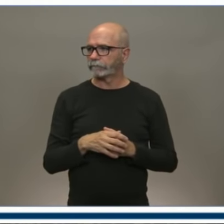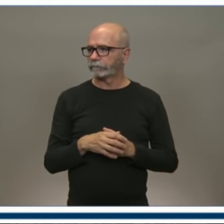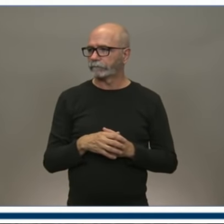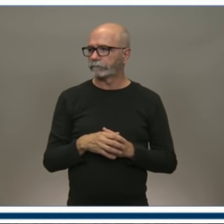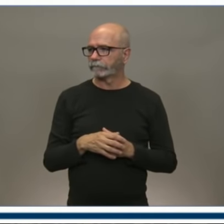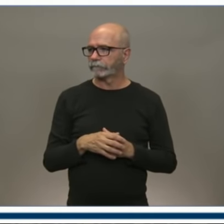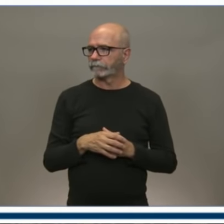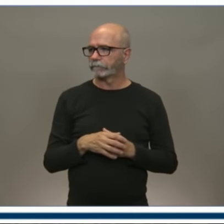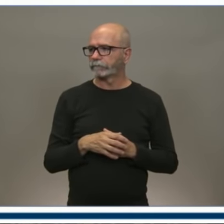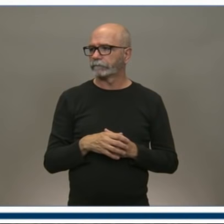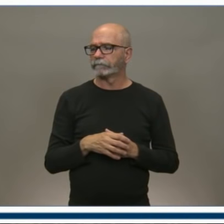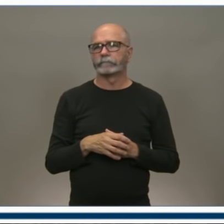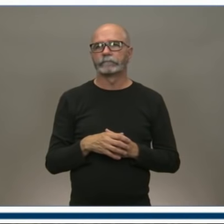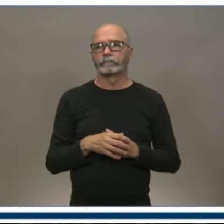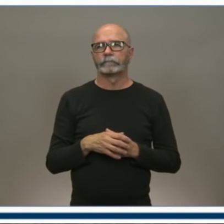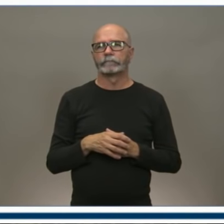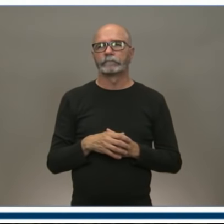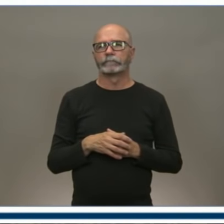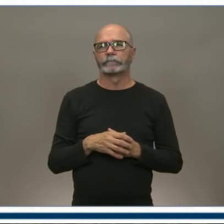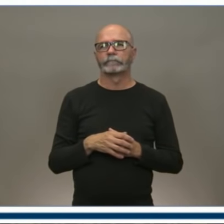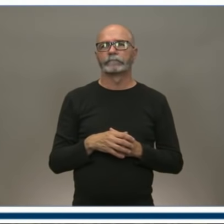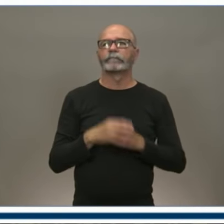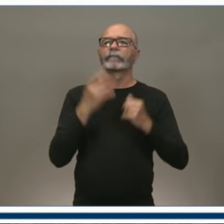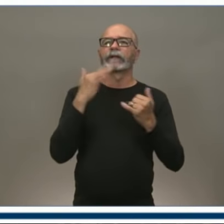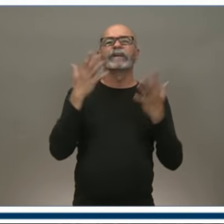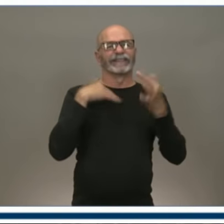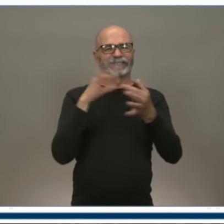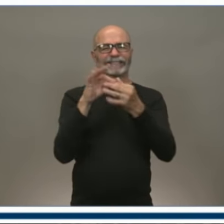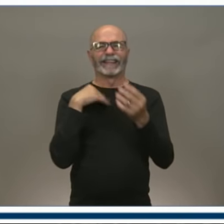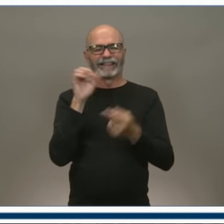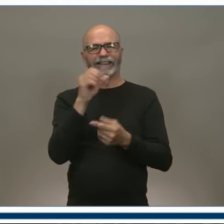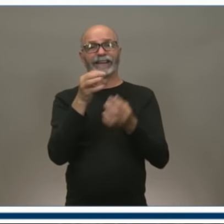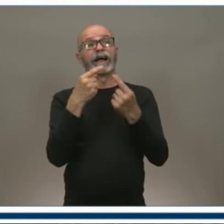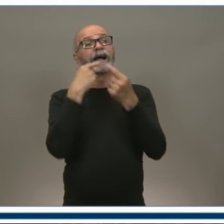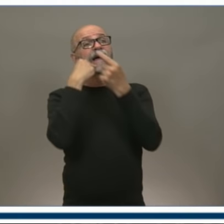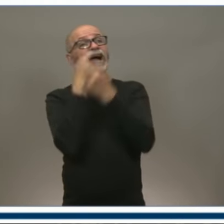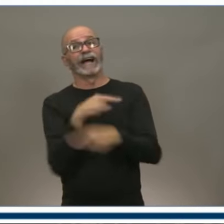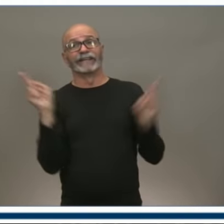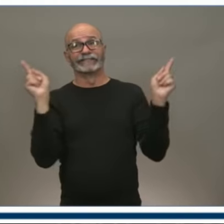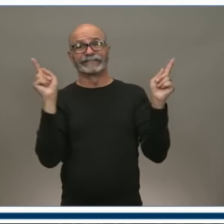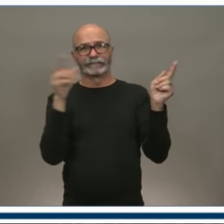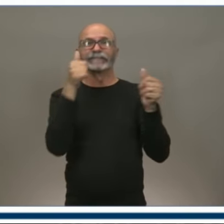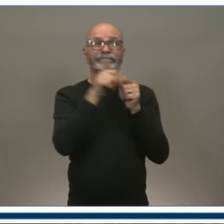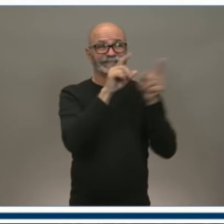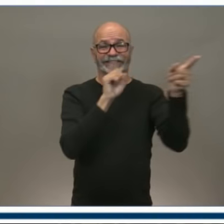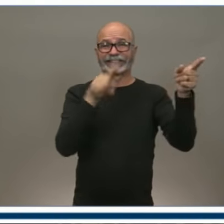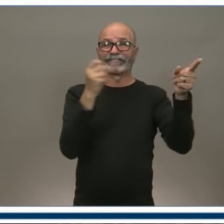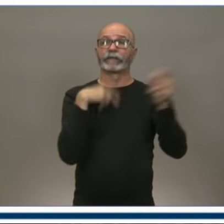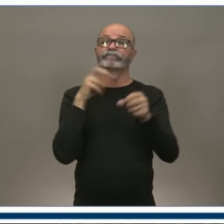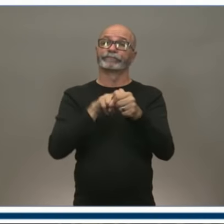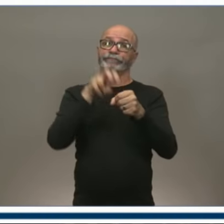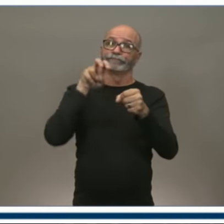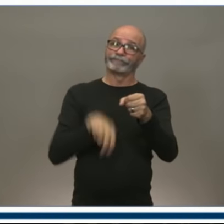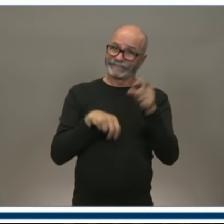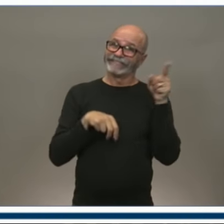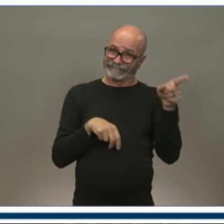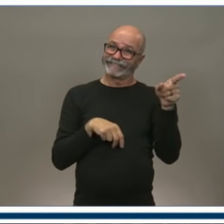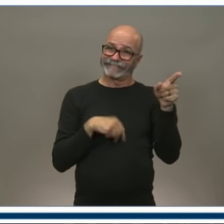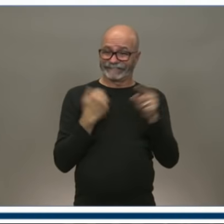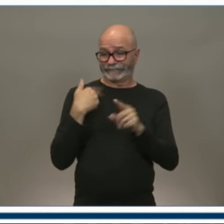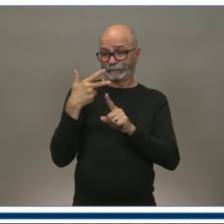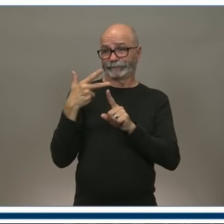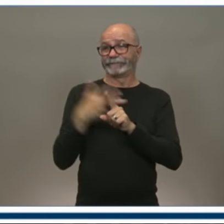prorogation now and not then. If this was your plan, as you said, it would be inappropriate to set a policy path for your successor.